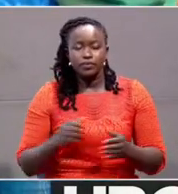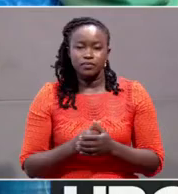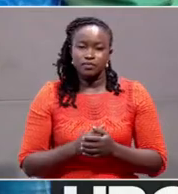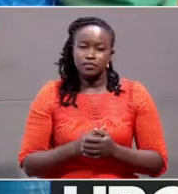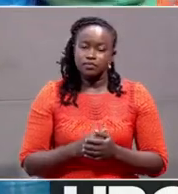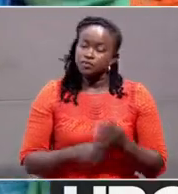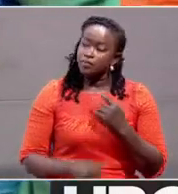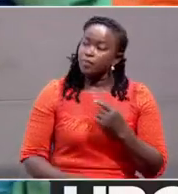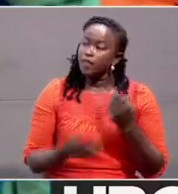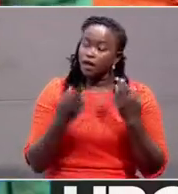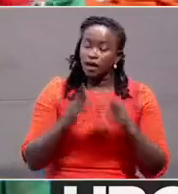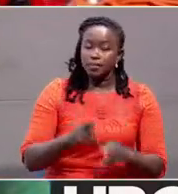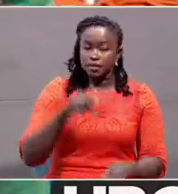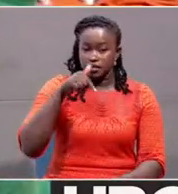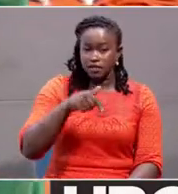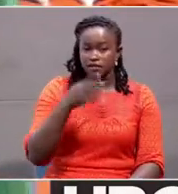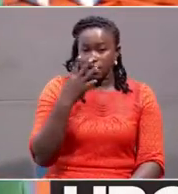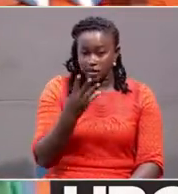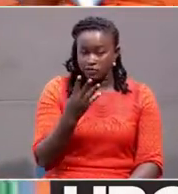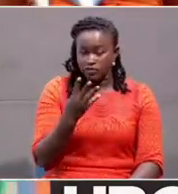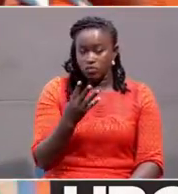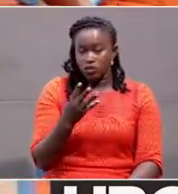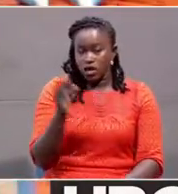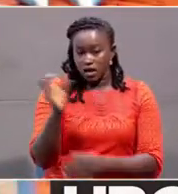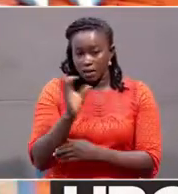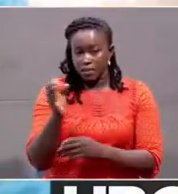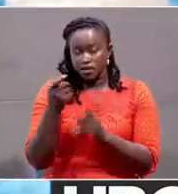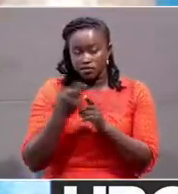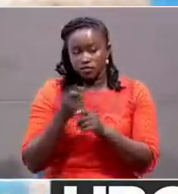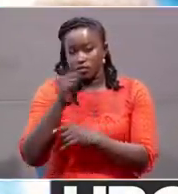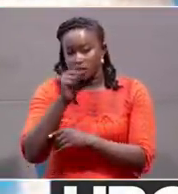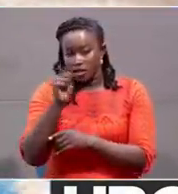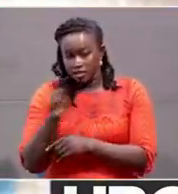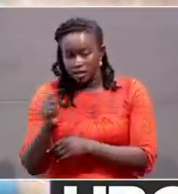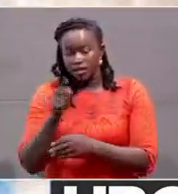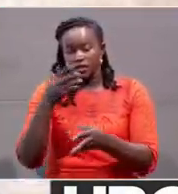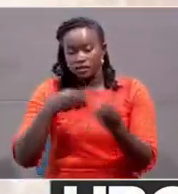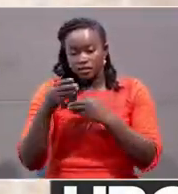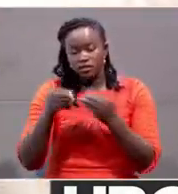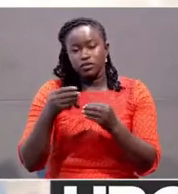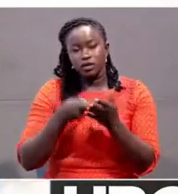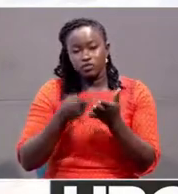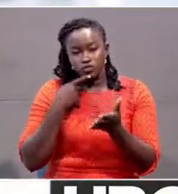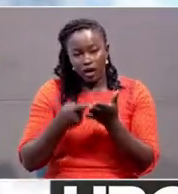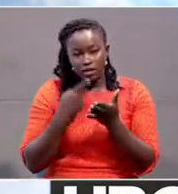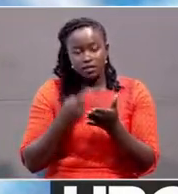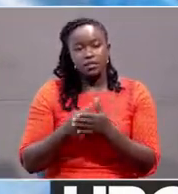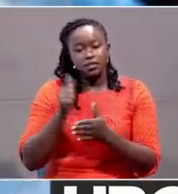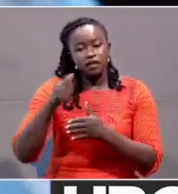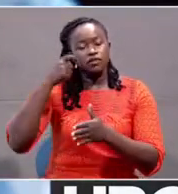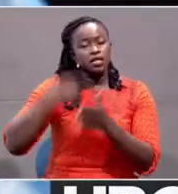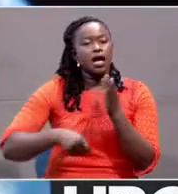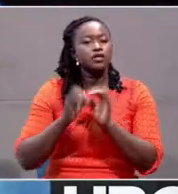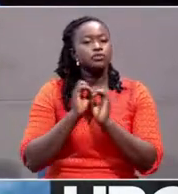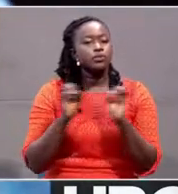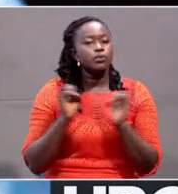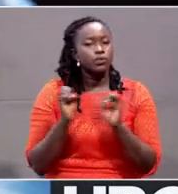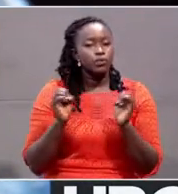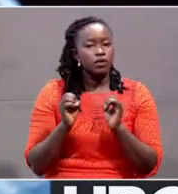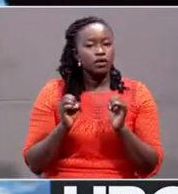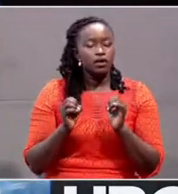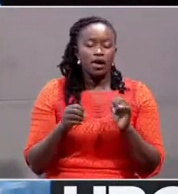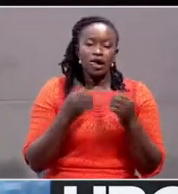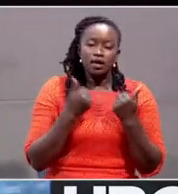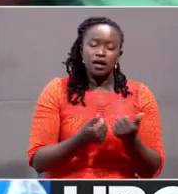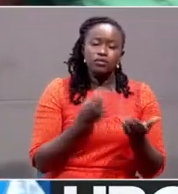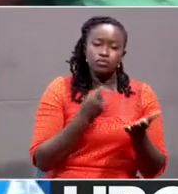Unfortunately, 74 rice dealing companies from Tanzania are said to be exempted from taxes, which makes